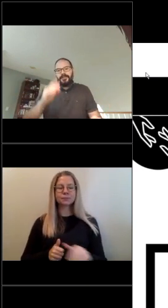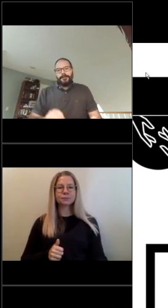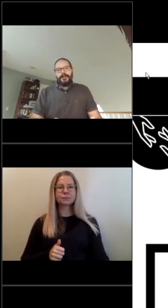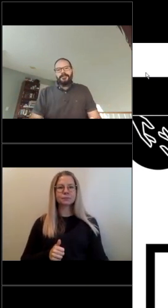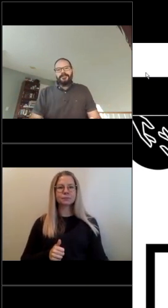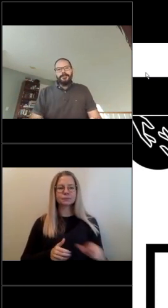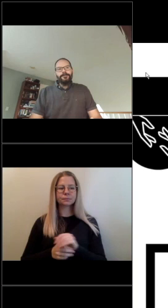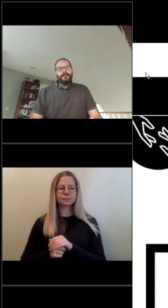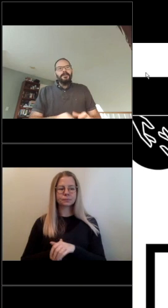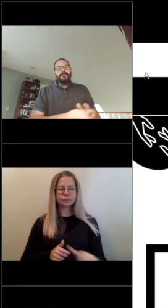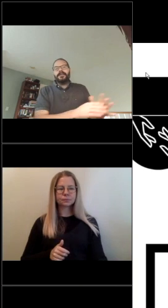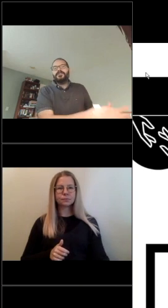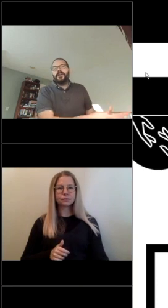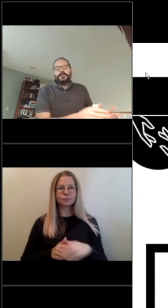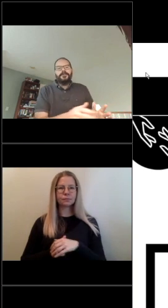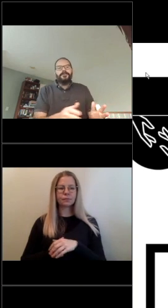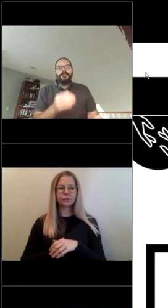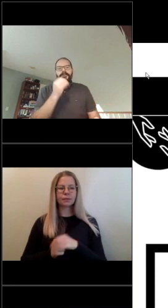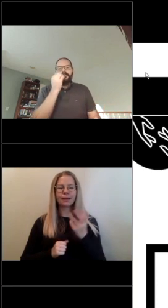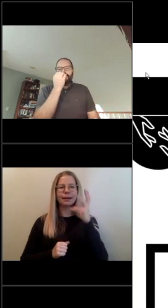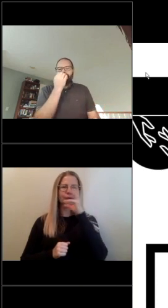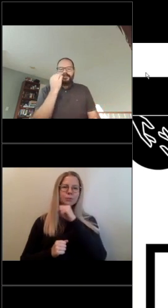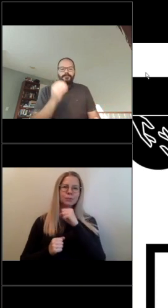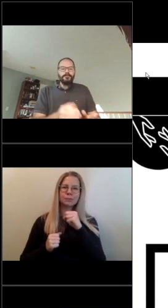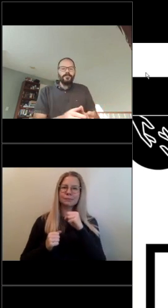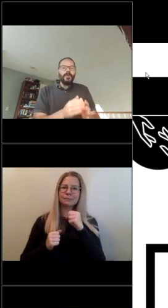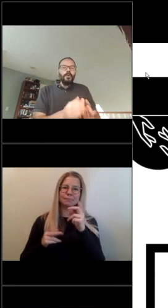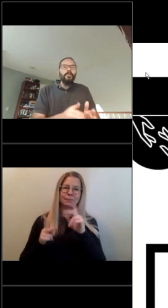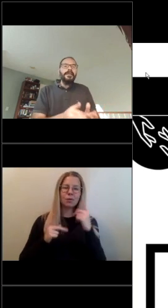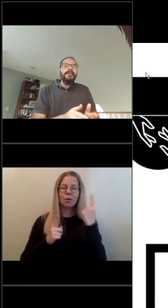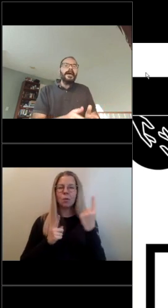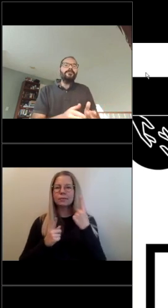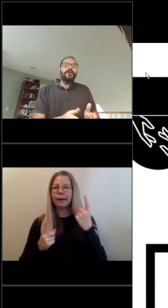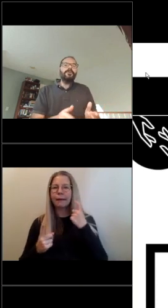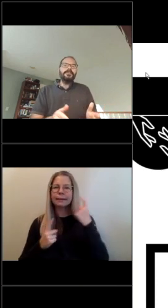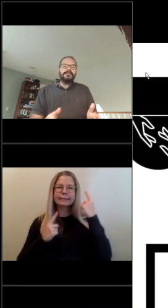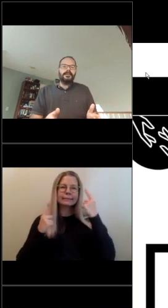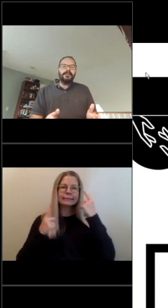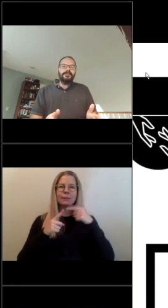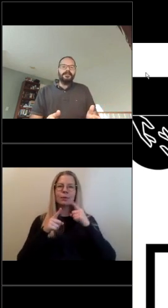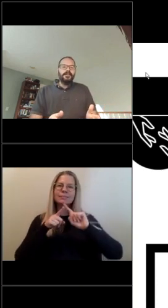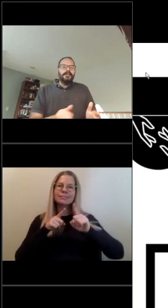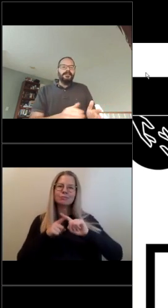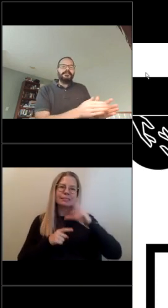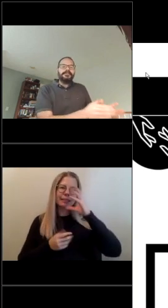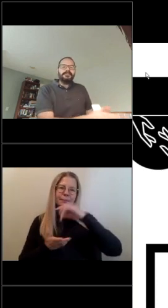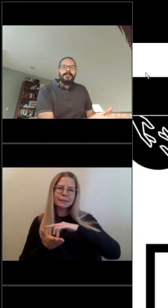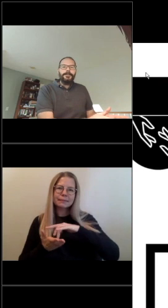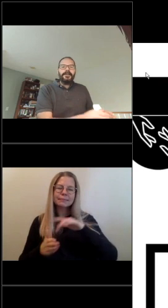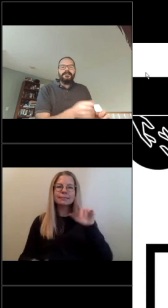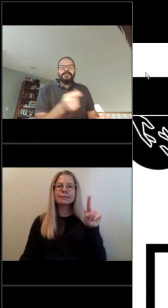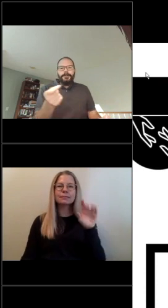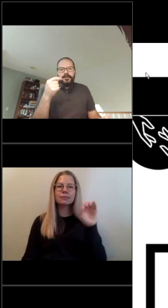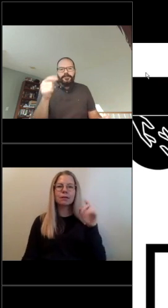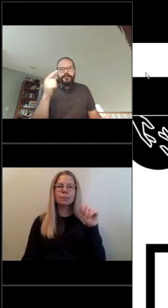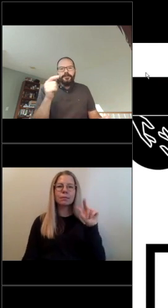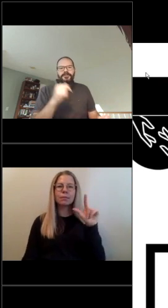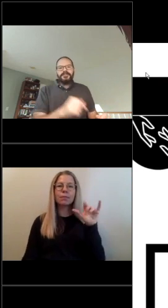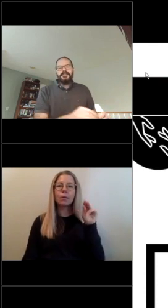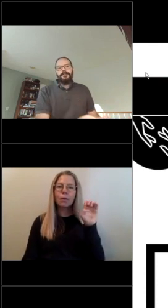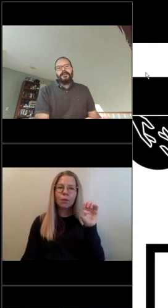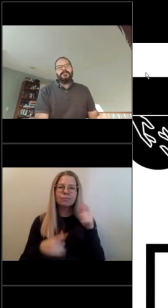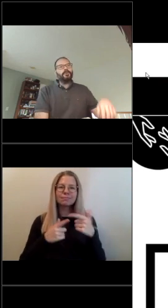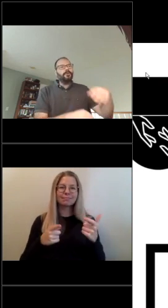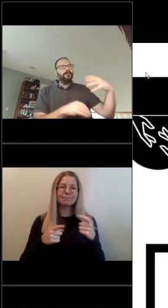about sleep aids, like Zopiclone and things like this, we now know in the science that sleep aids, pill